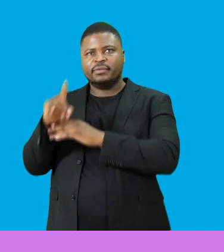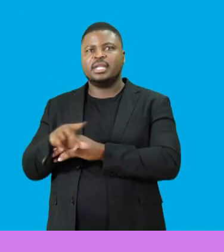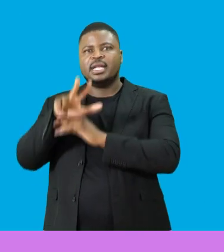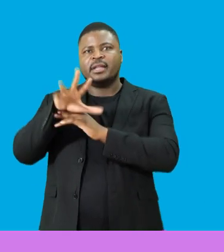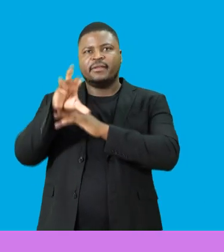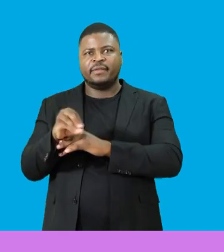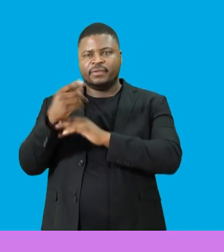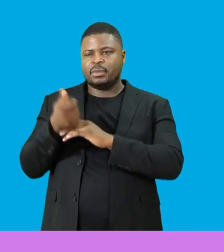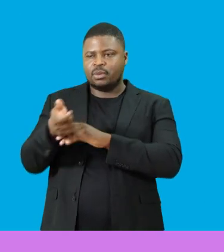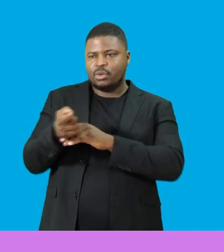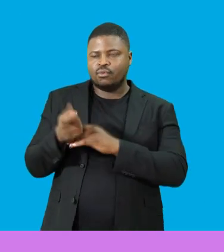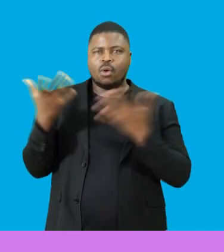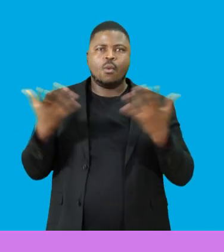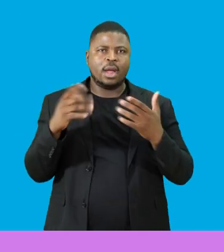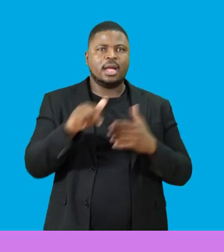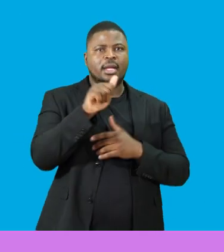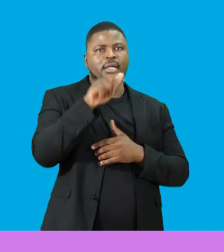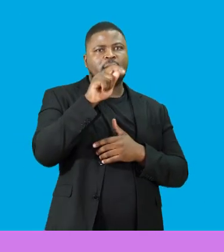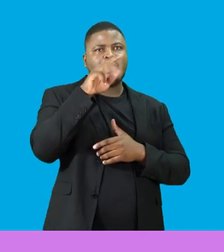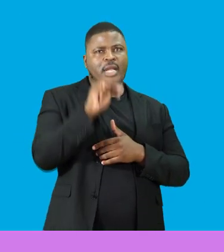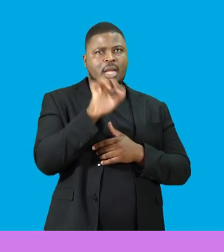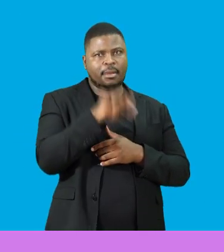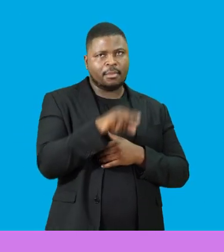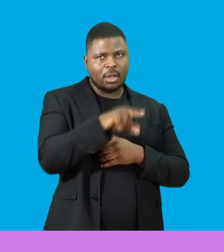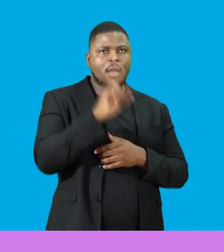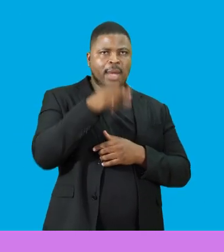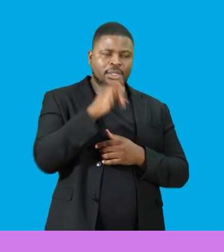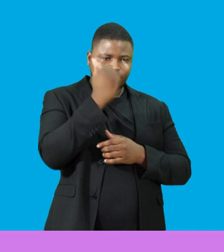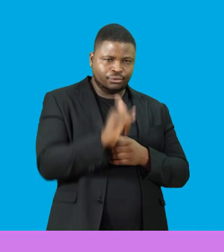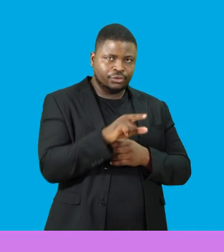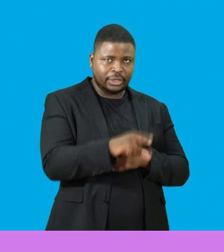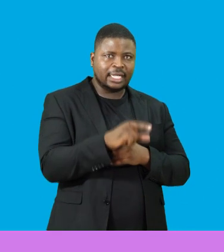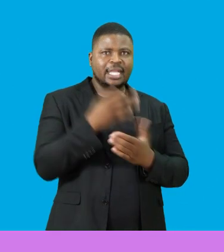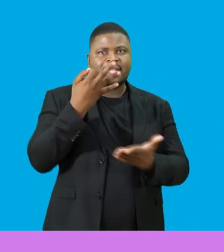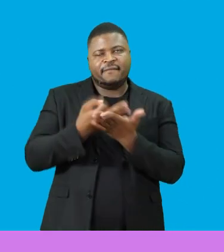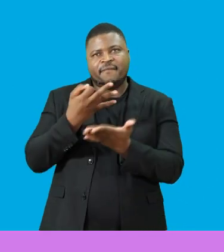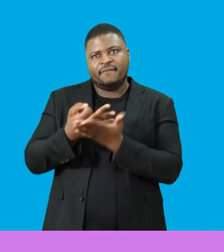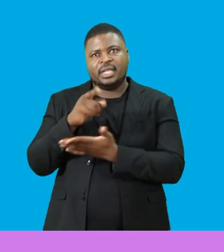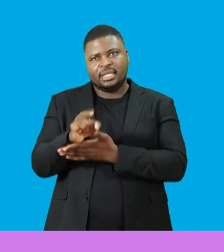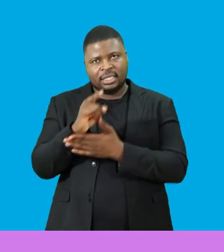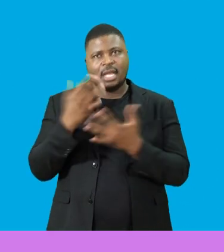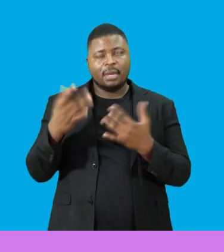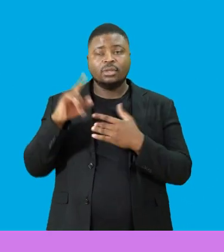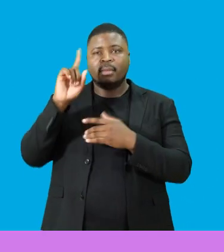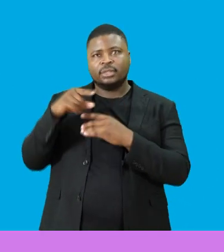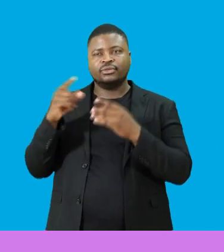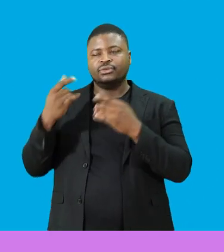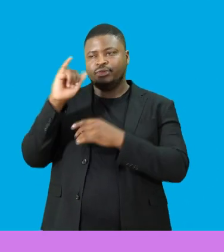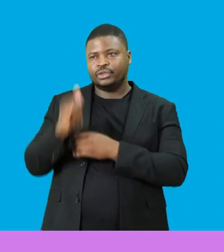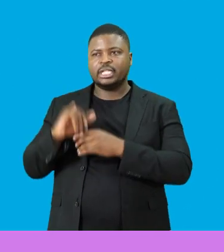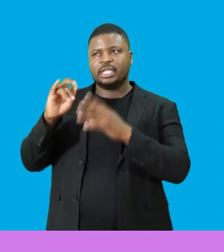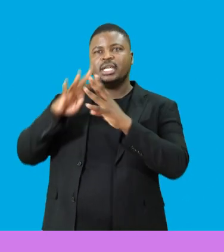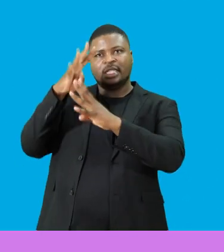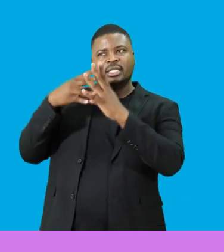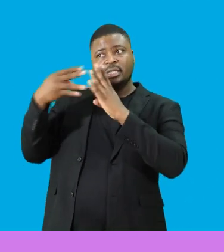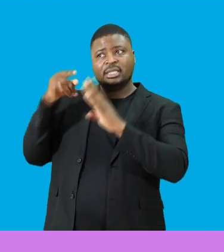ATM. Now calculate Zintle's fees. So we have to look at this fee structure and check whether do we have the